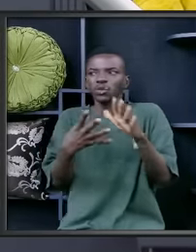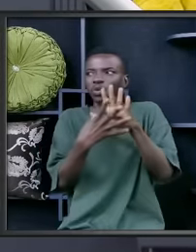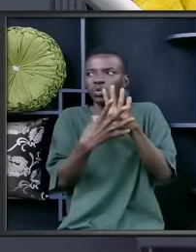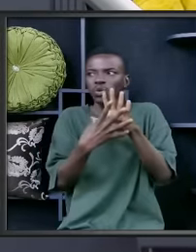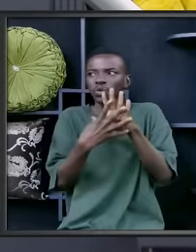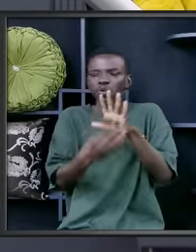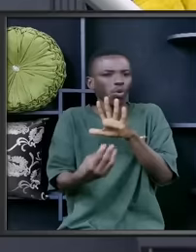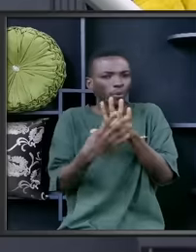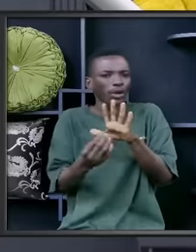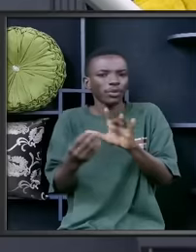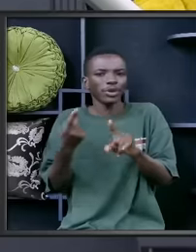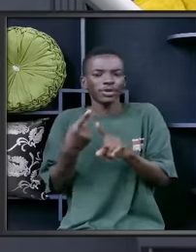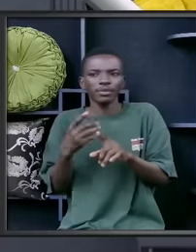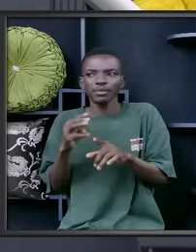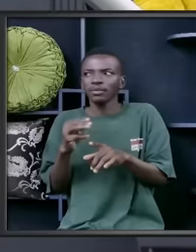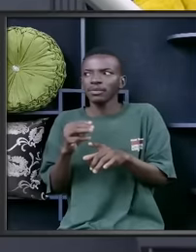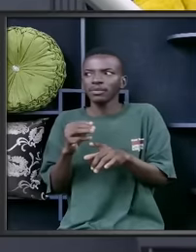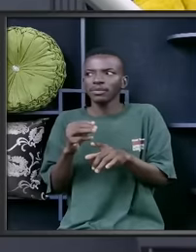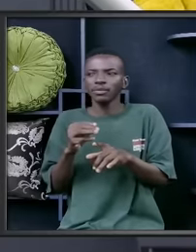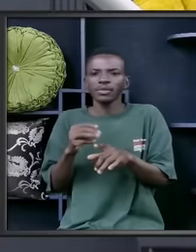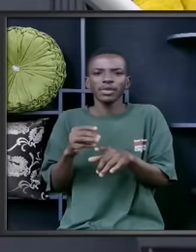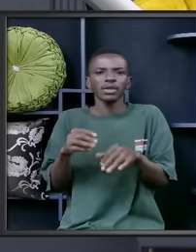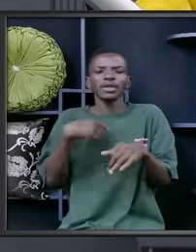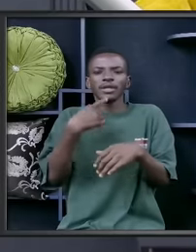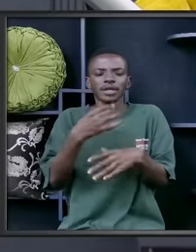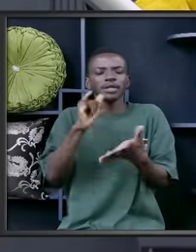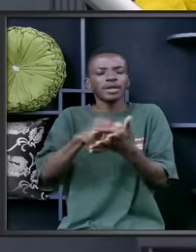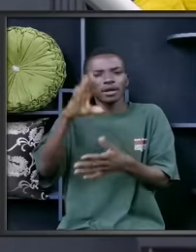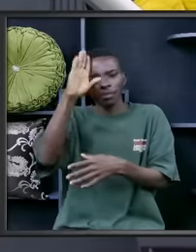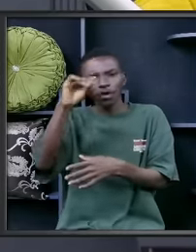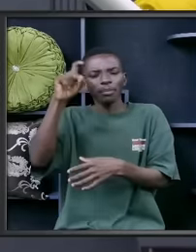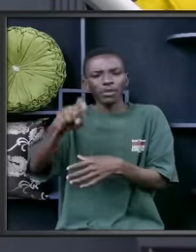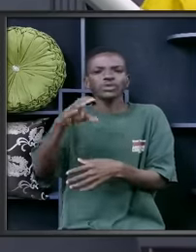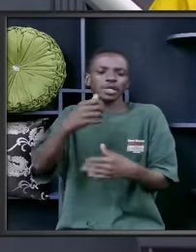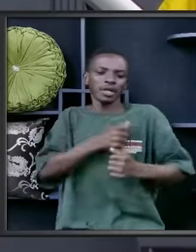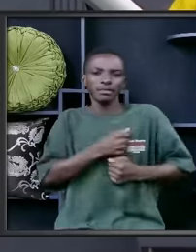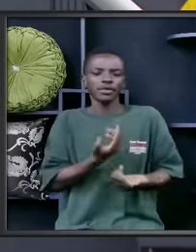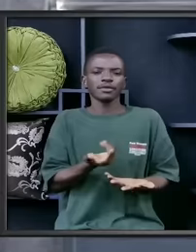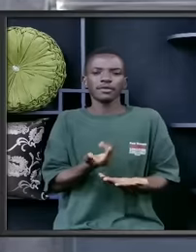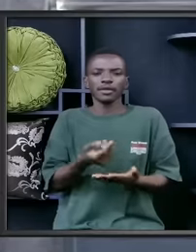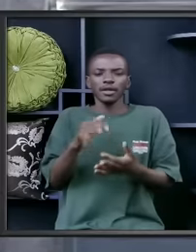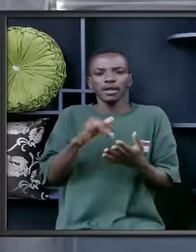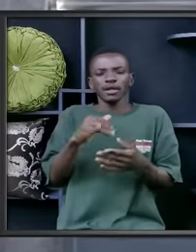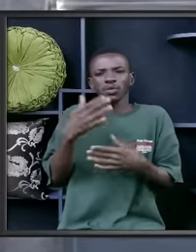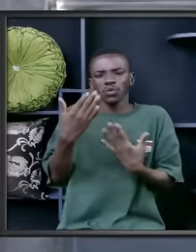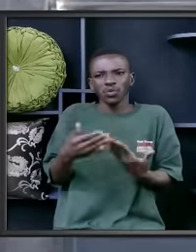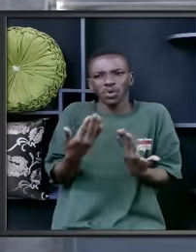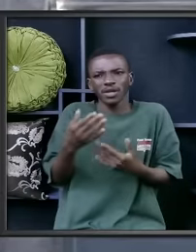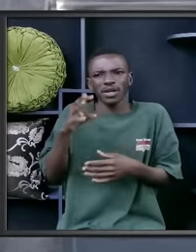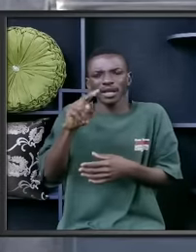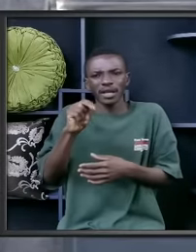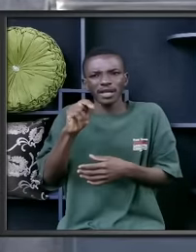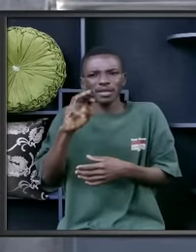I don't understand because in tell me say the boy must to be army. So I tell and say I beg the way where they hear